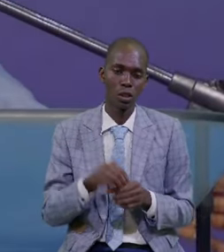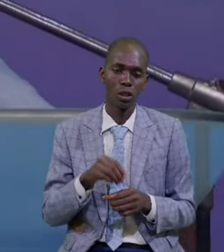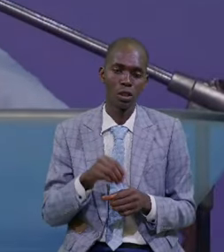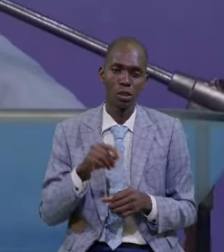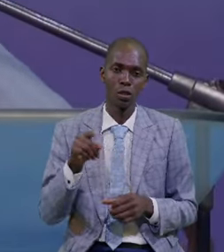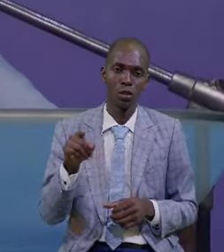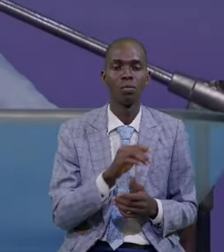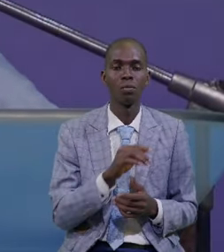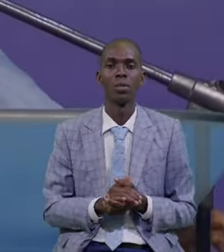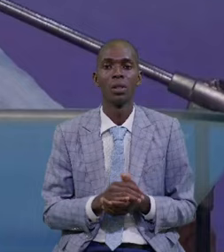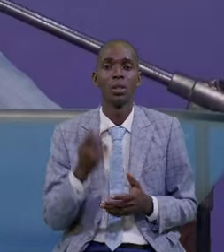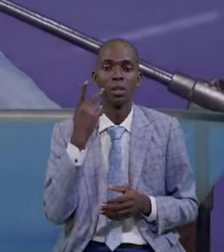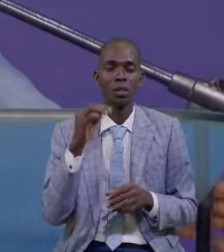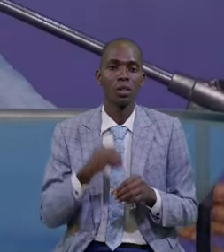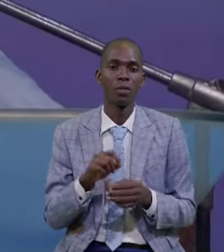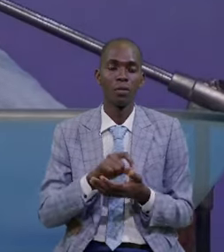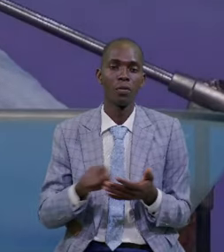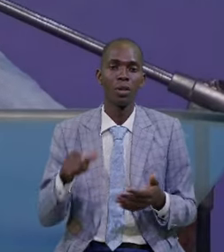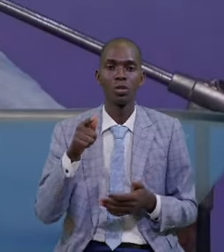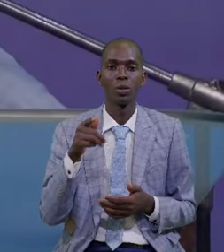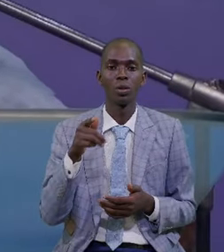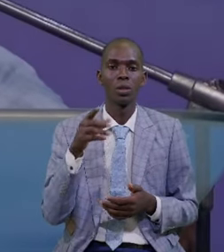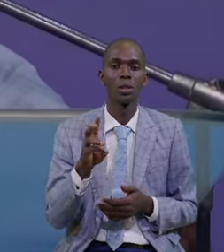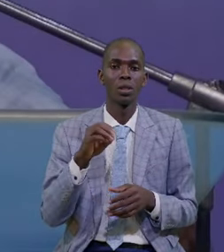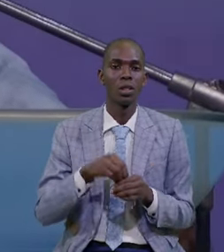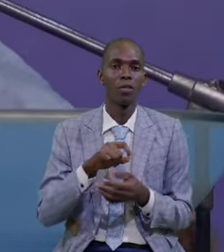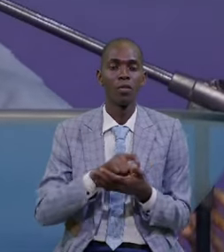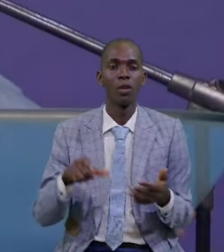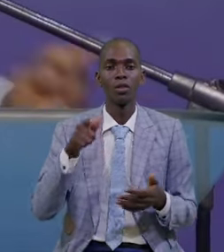Look at verse 26. In verse 26, for